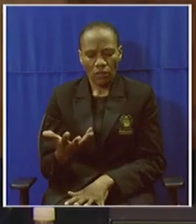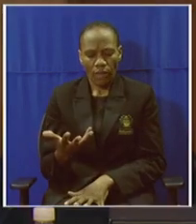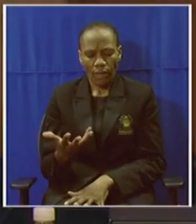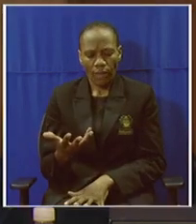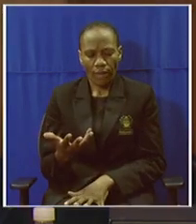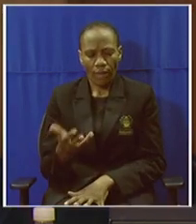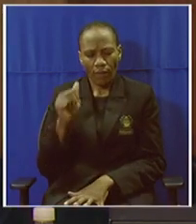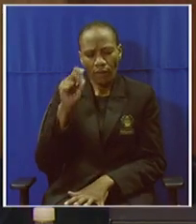The African National Congress, in its